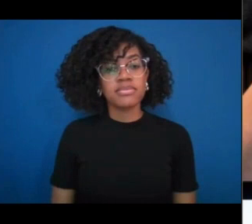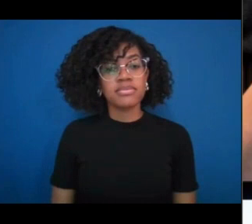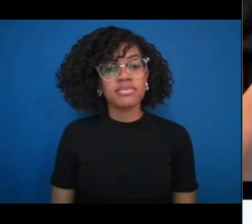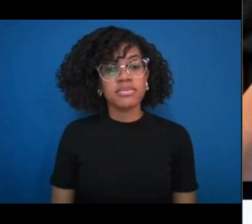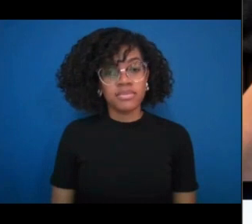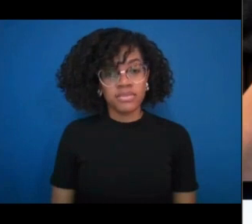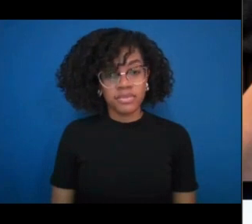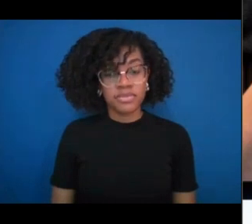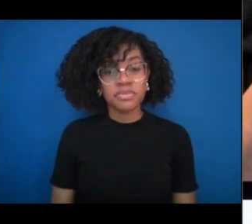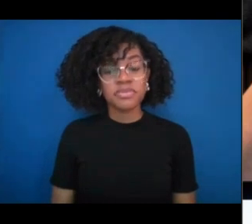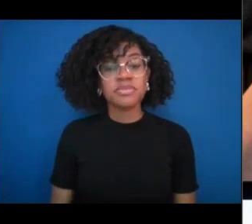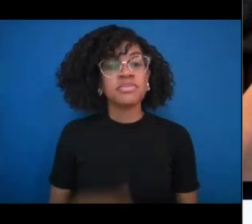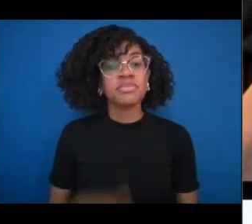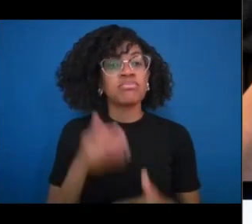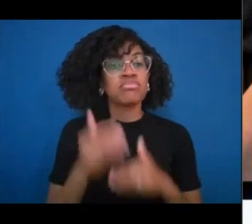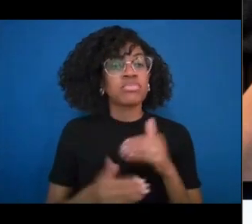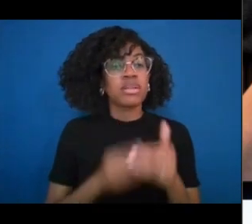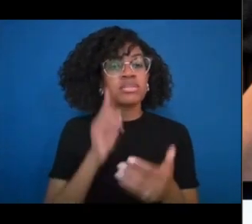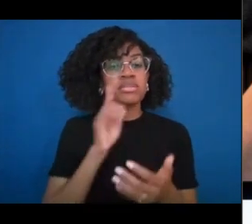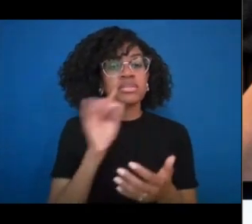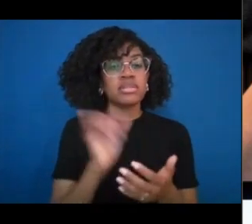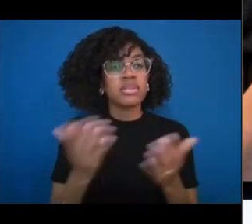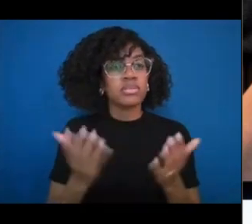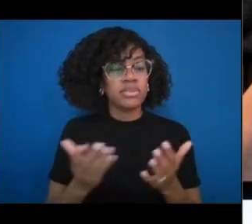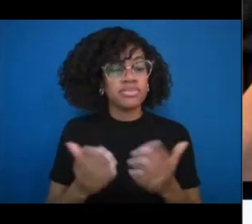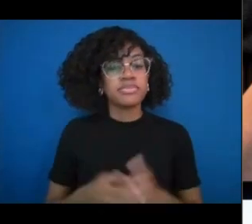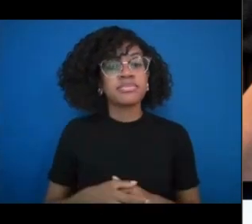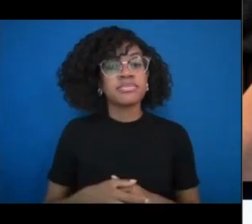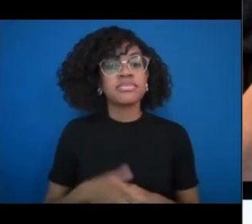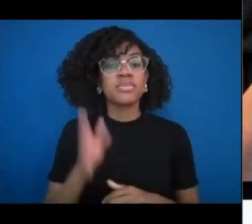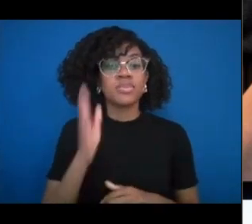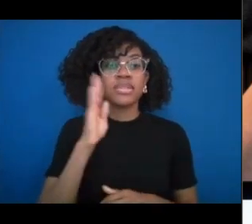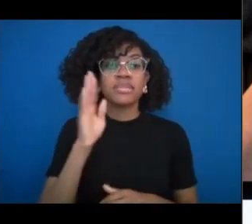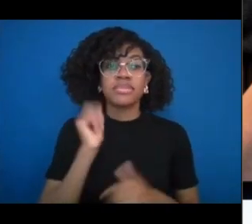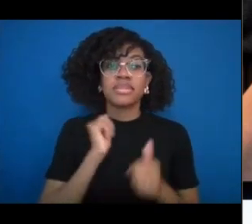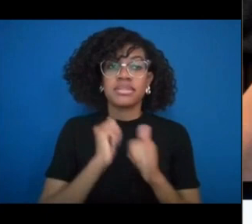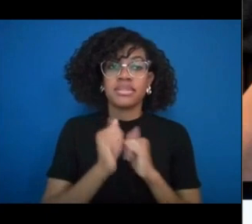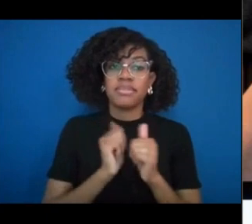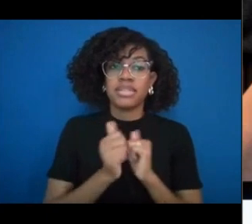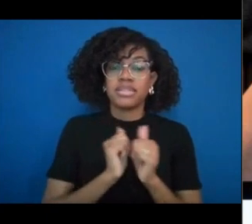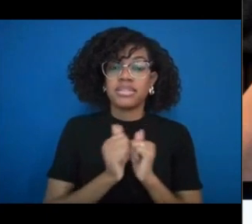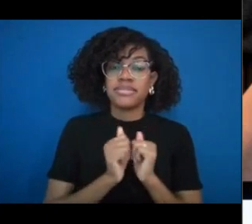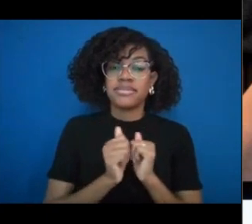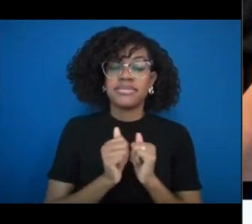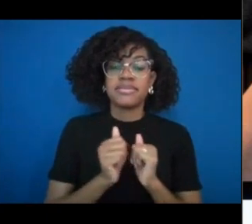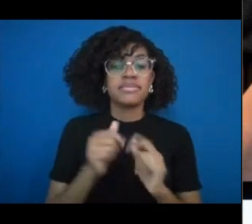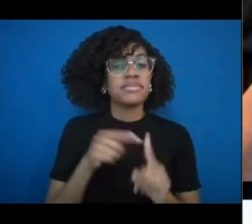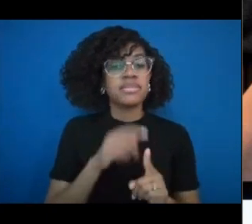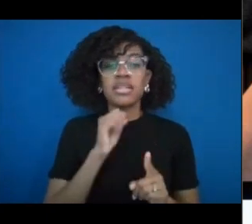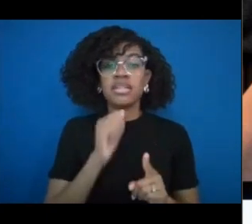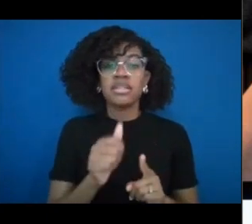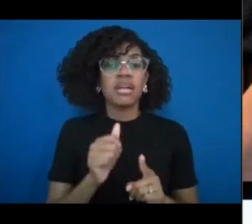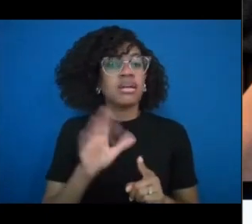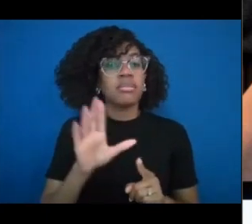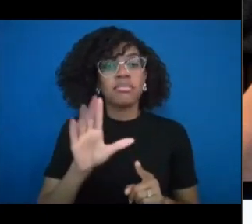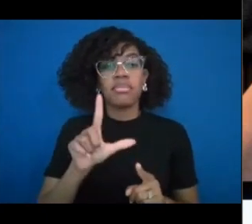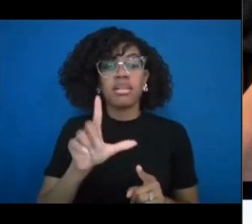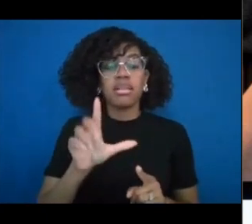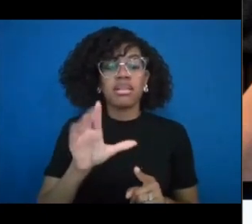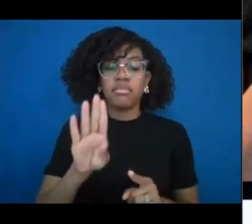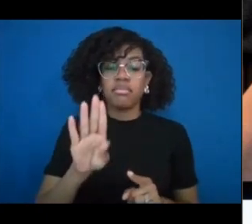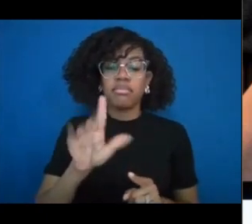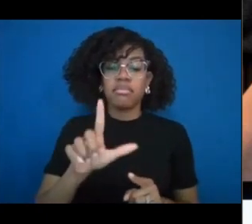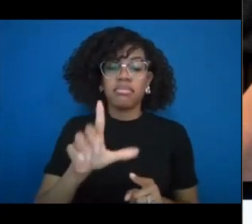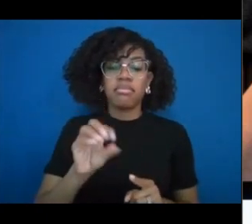What will the process be for your applications? This will be competitive. These are not block grants or anything like